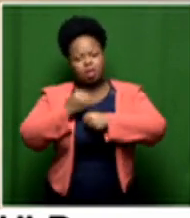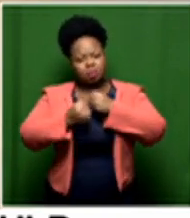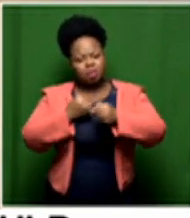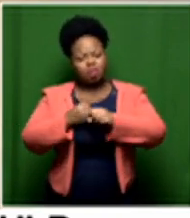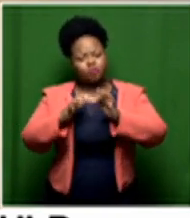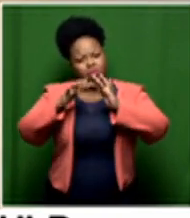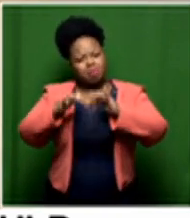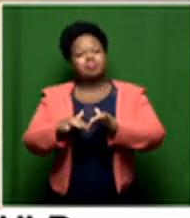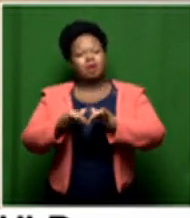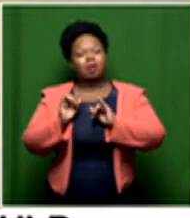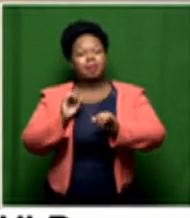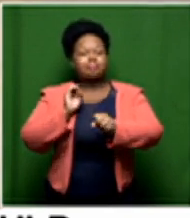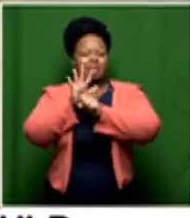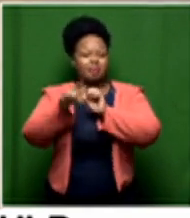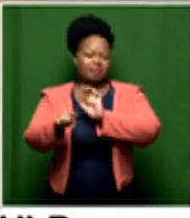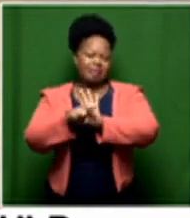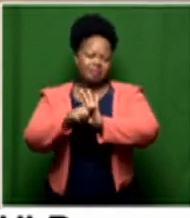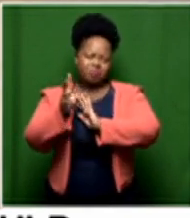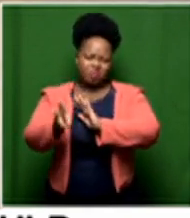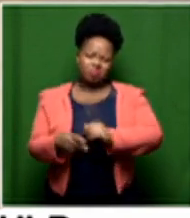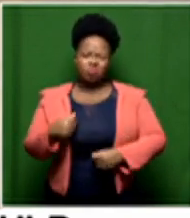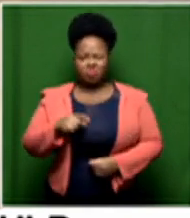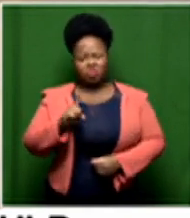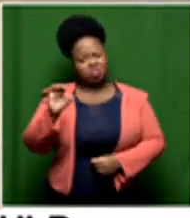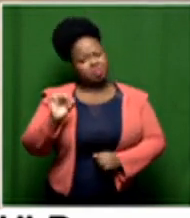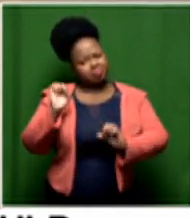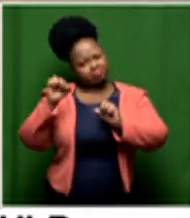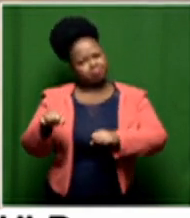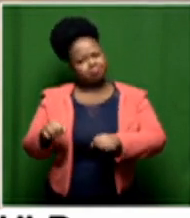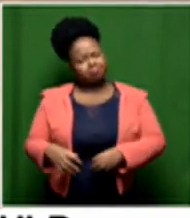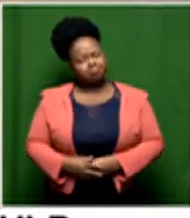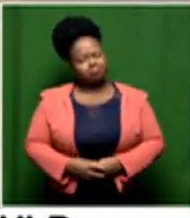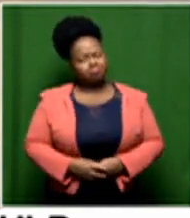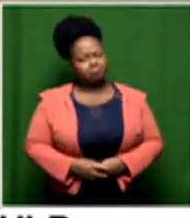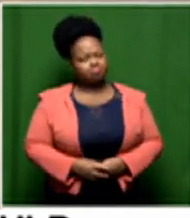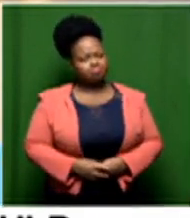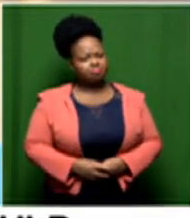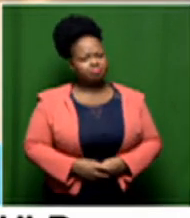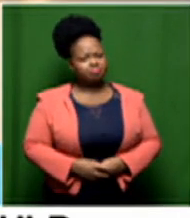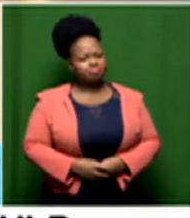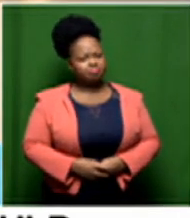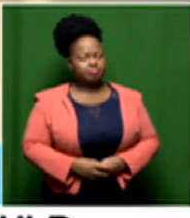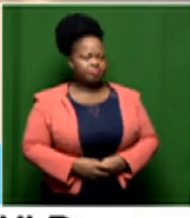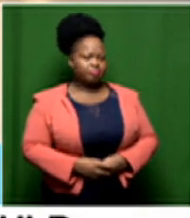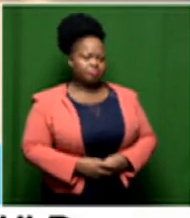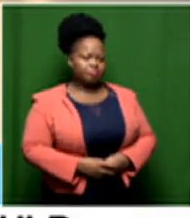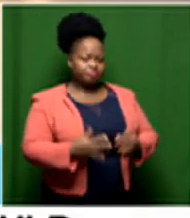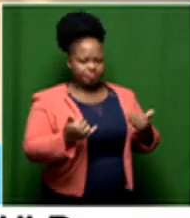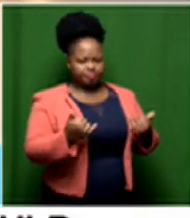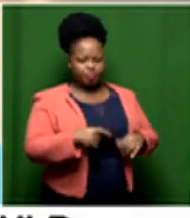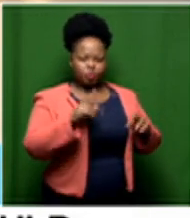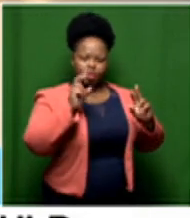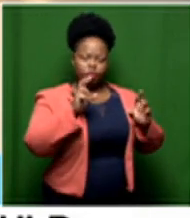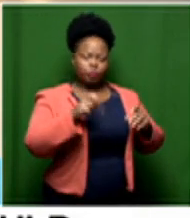come. Yeah. So I'm in 100% agreement with you. Yeah. So let's have a look at the issue